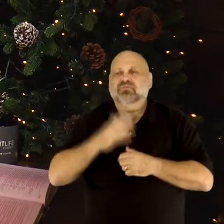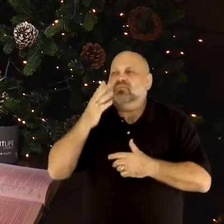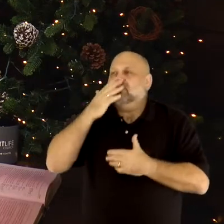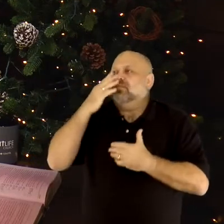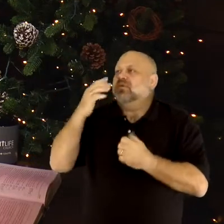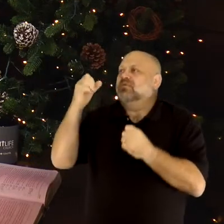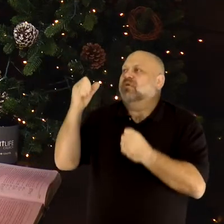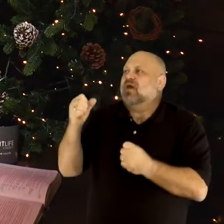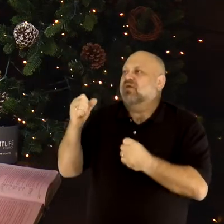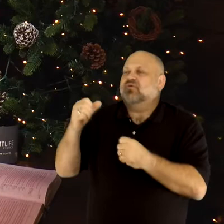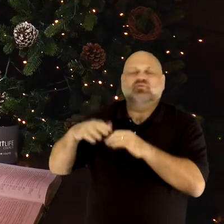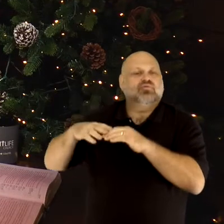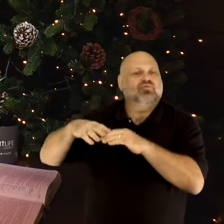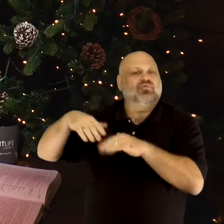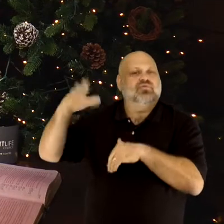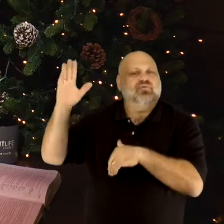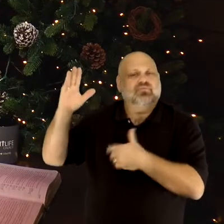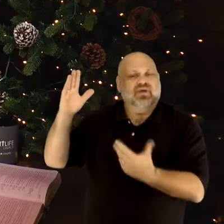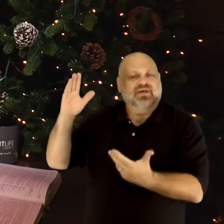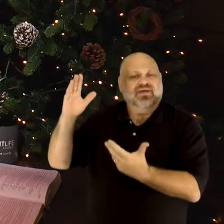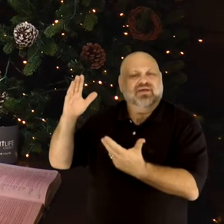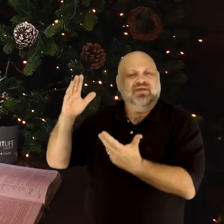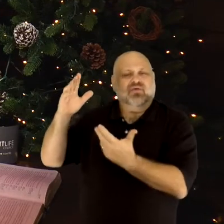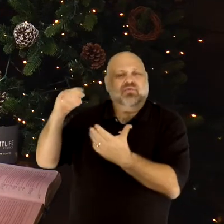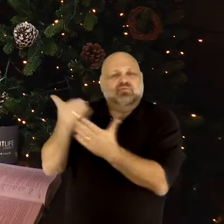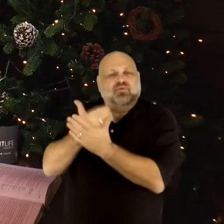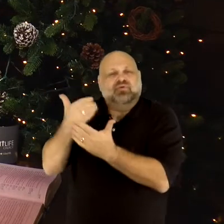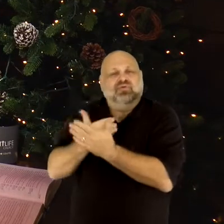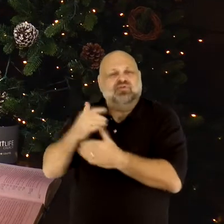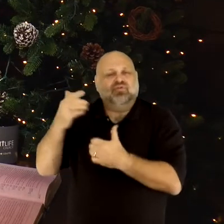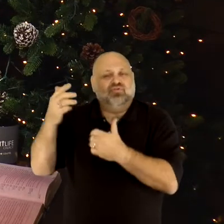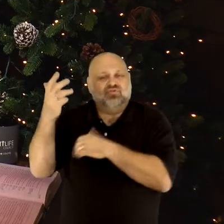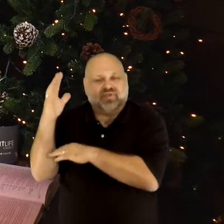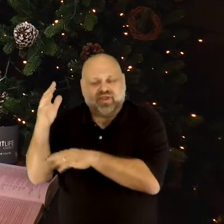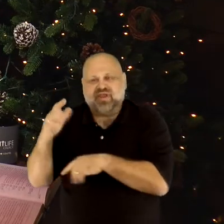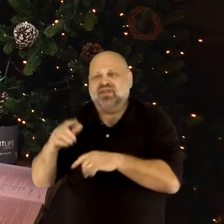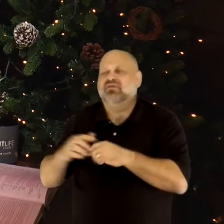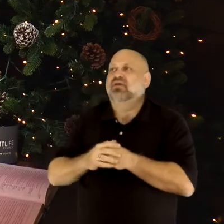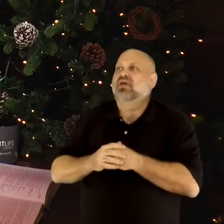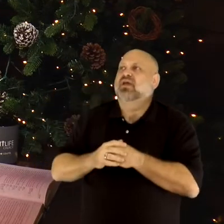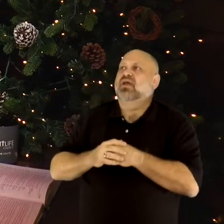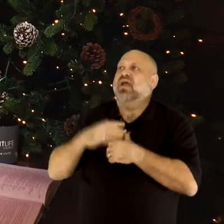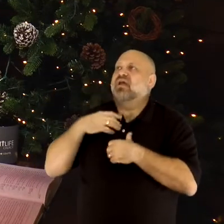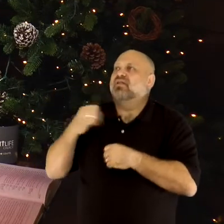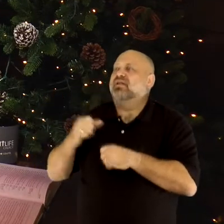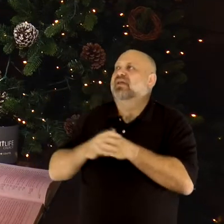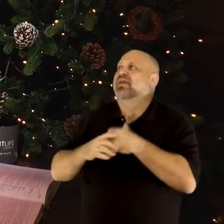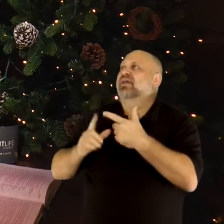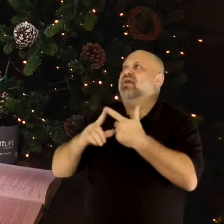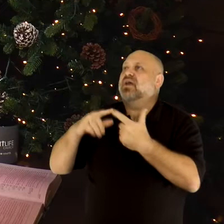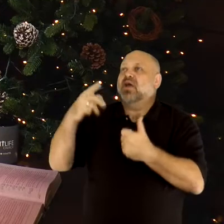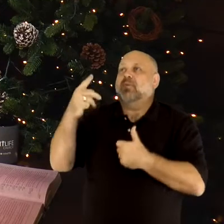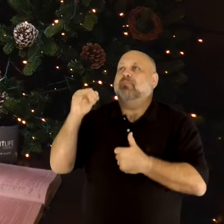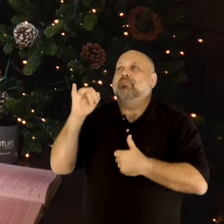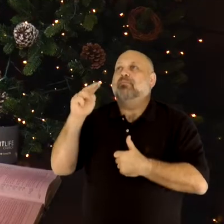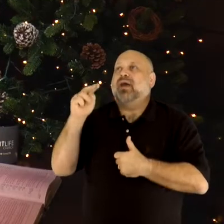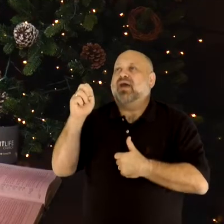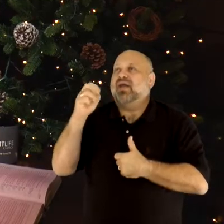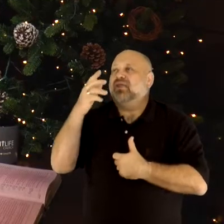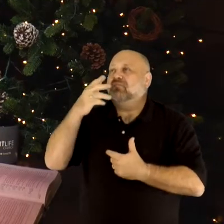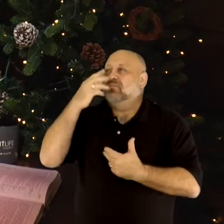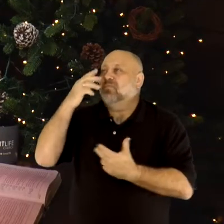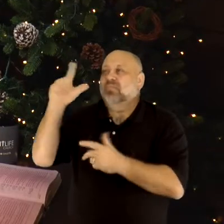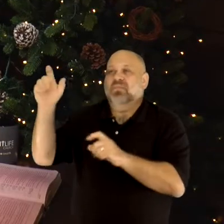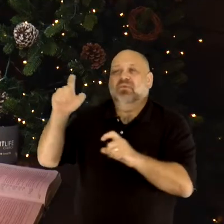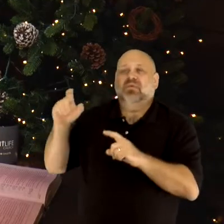seems that you sprayed the tree with too much pine sol. And just a plain smelly tree? Well, there's probably a dead bird in your tree. You know, the Christmas